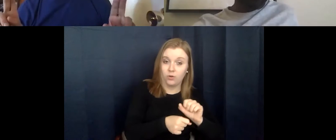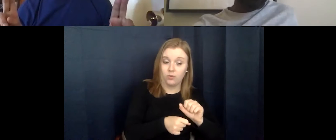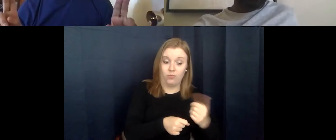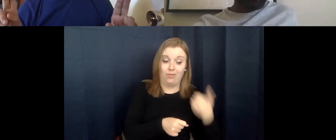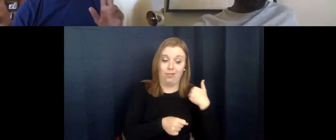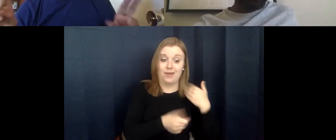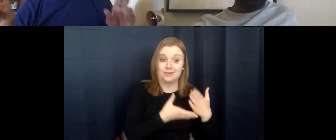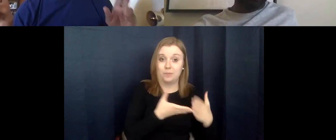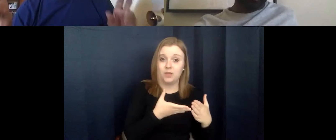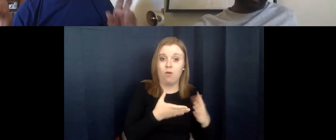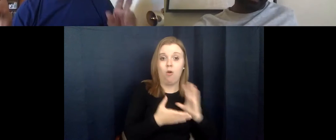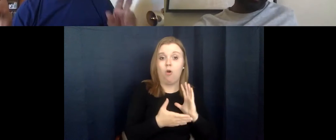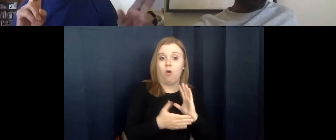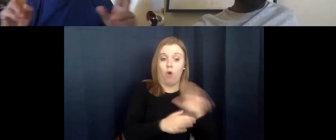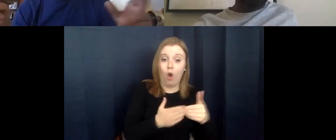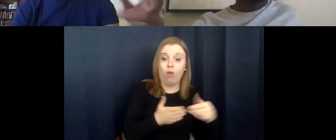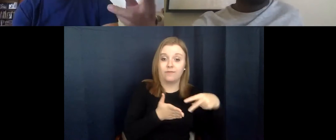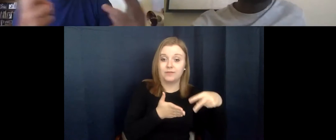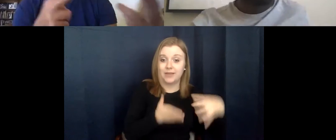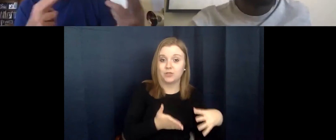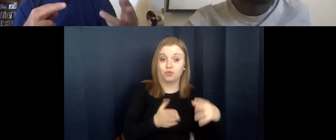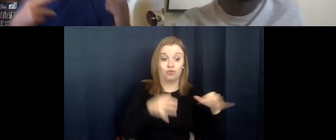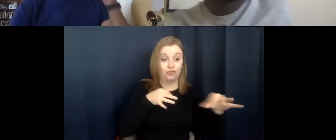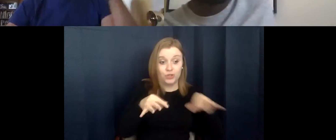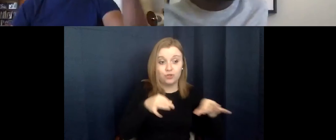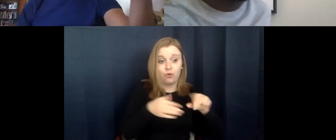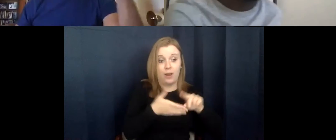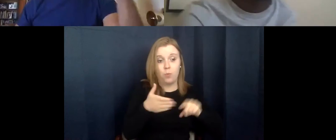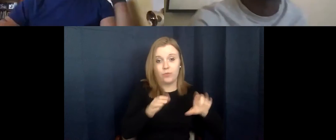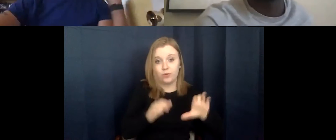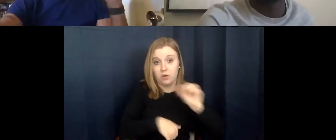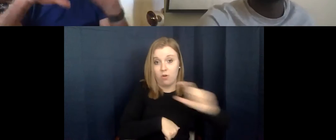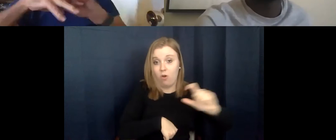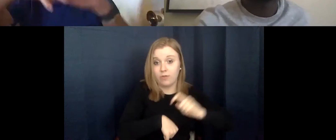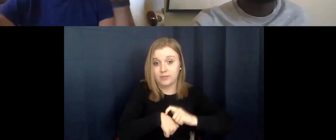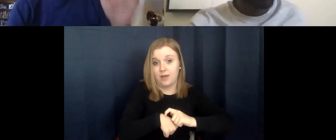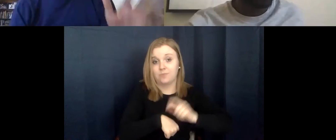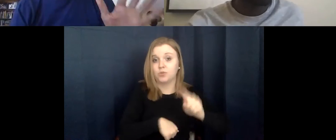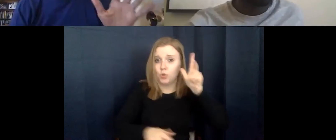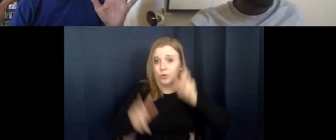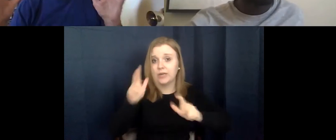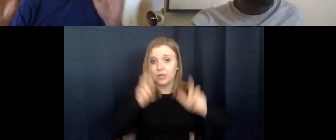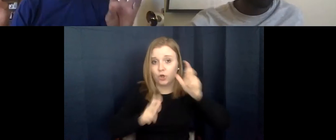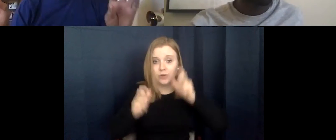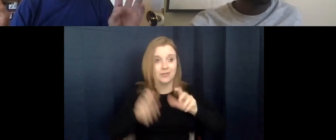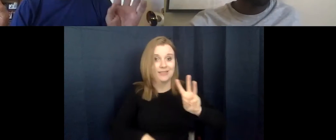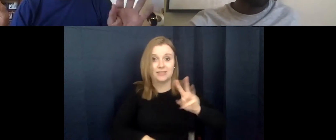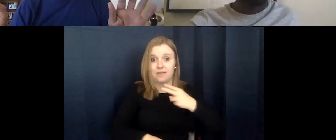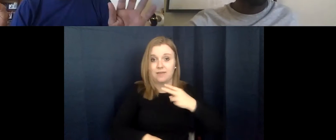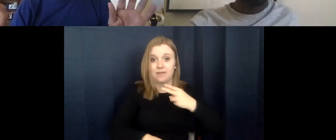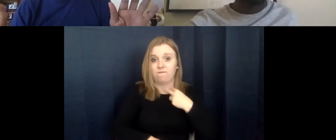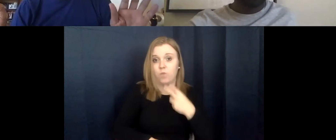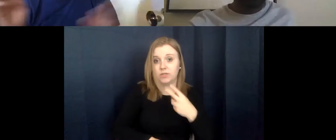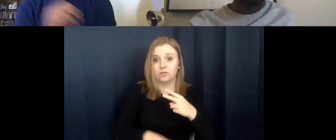the dancers are describing what they're doing all the time. And so you're hearing 6 voices talking about